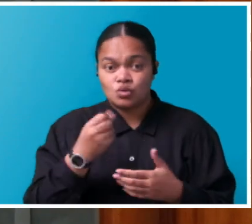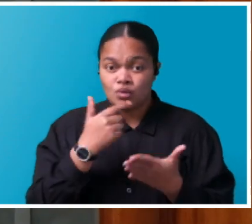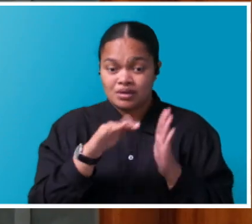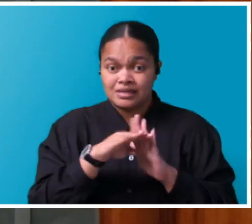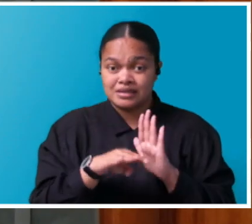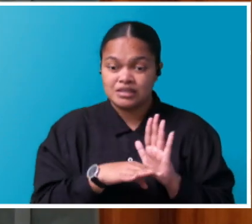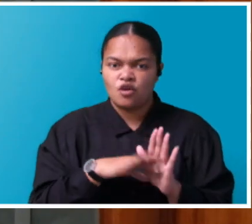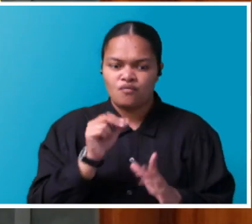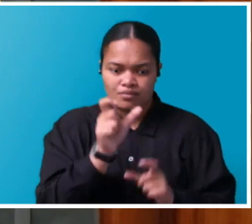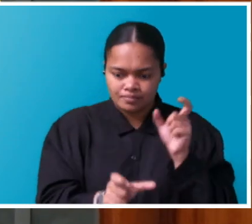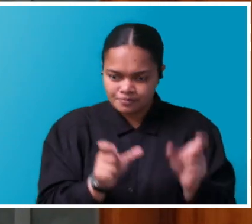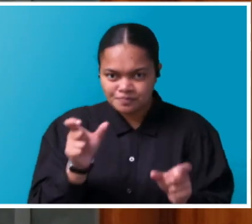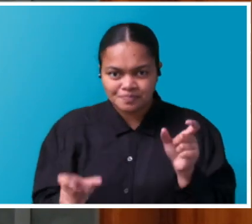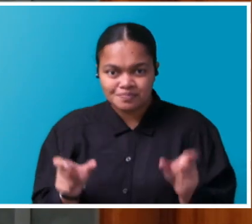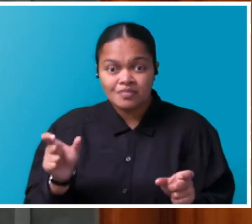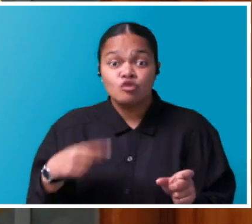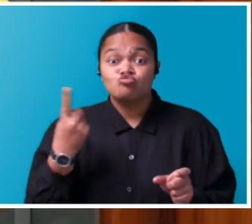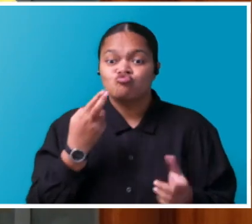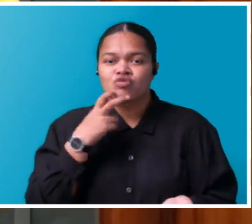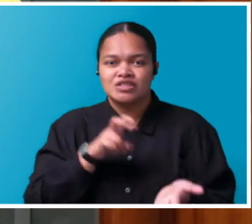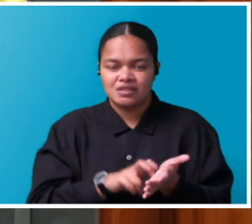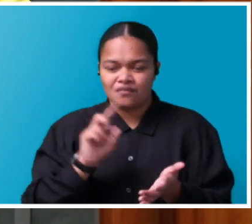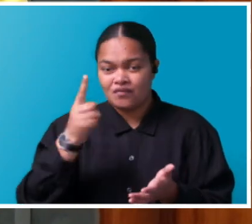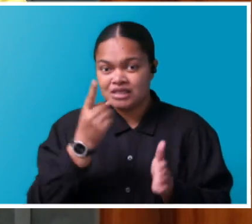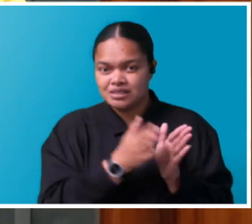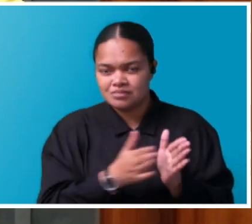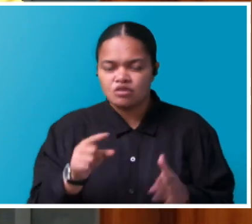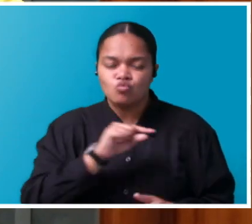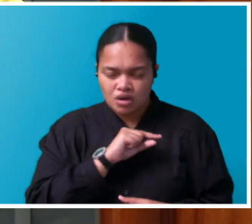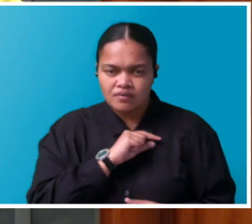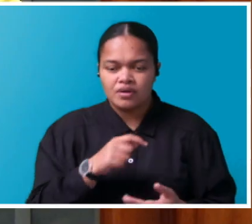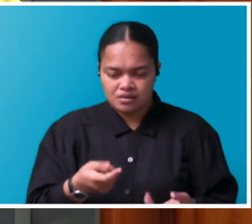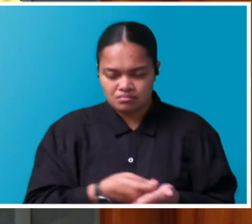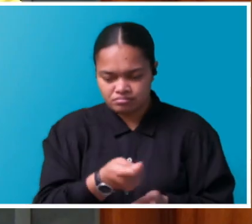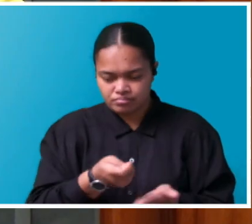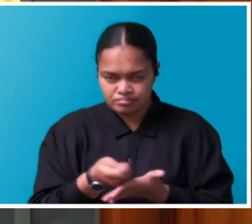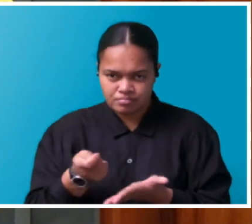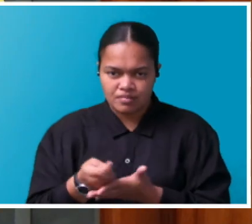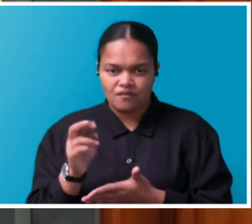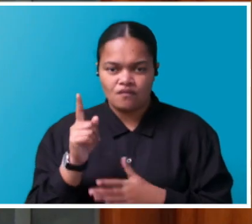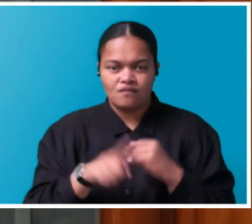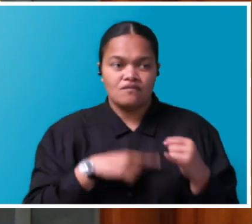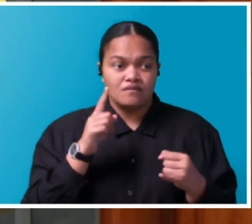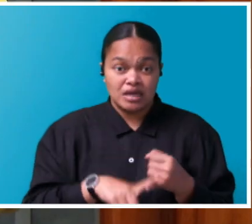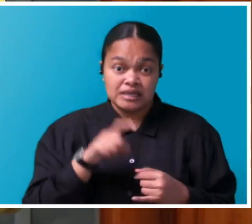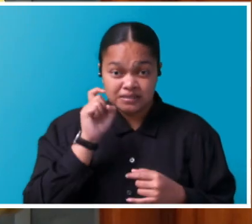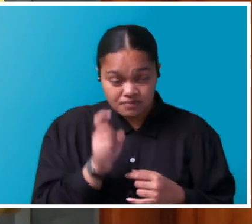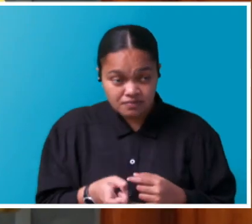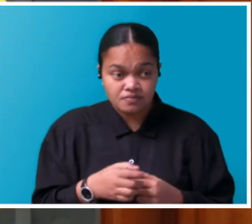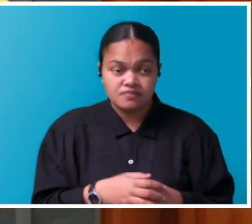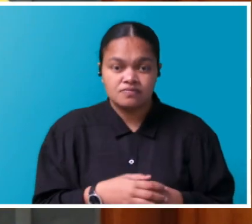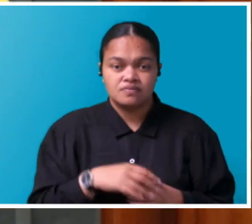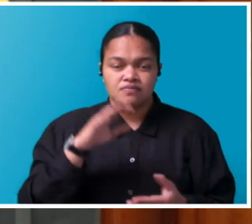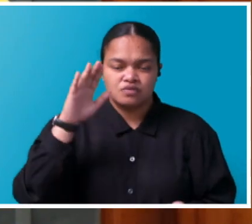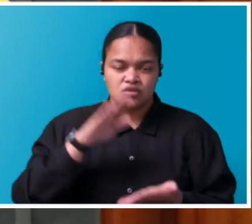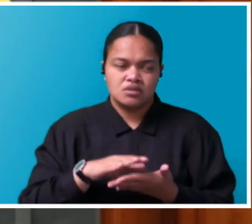beneficiaries registered for the first period would also qualify to receive payment for the final period unless there is a significant reduction in the